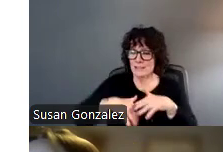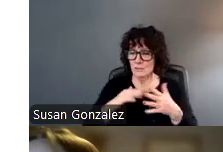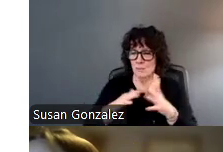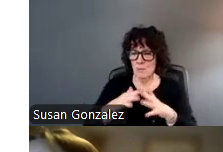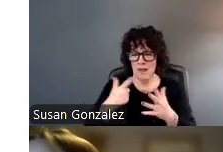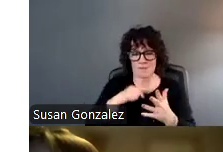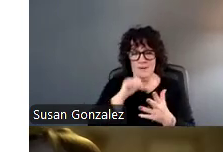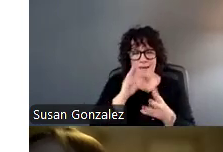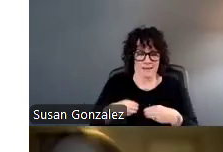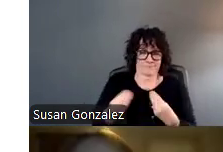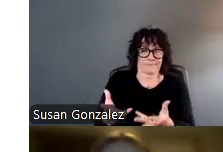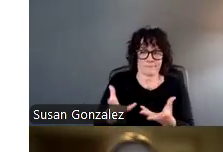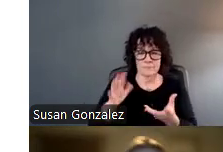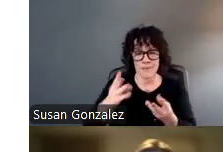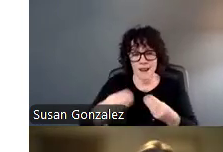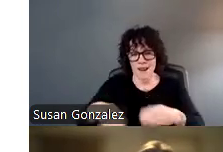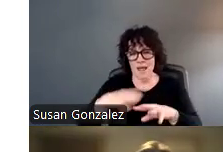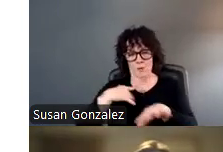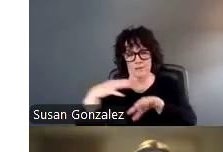self-interpret if you do so.